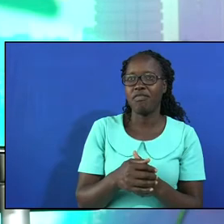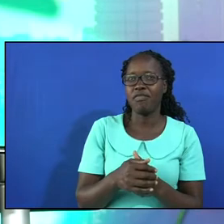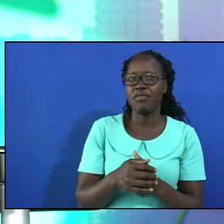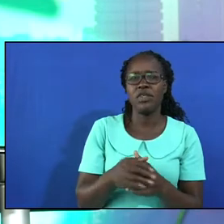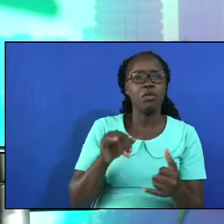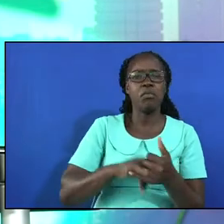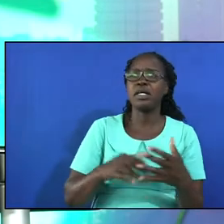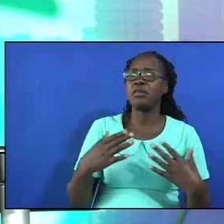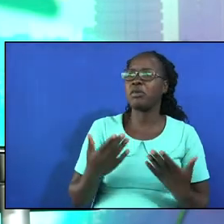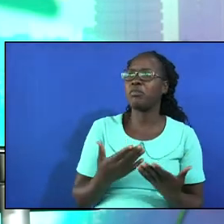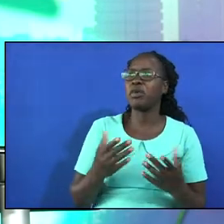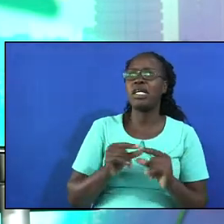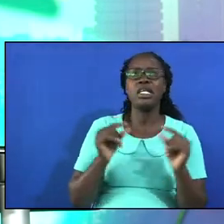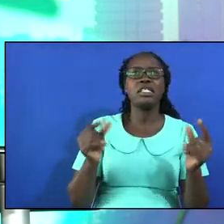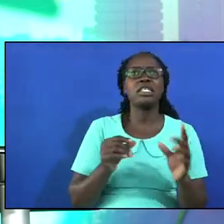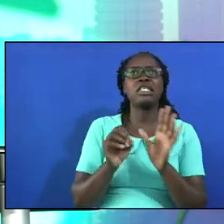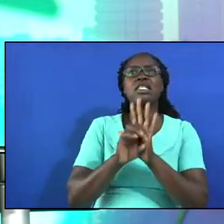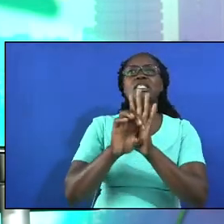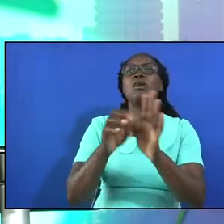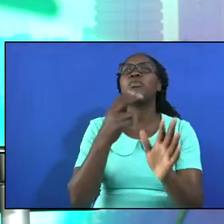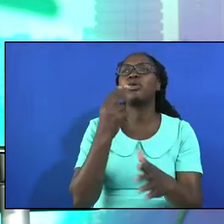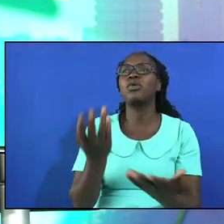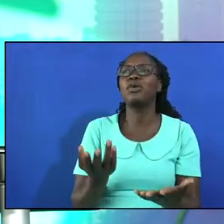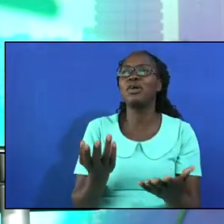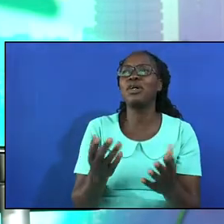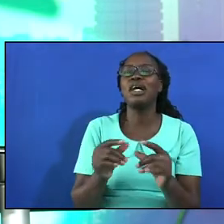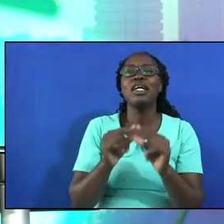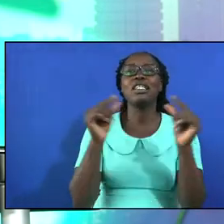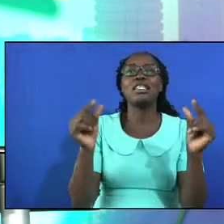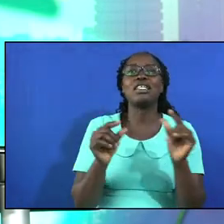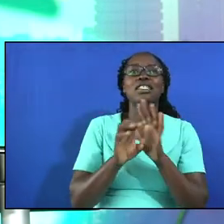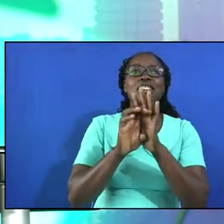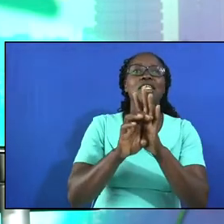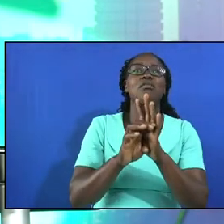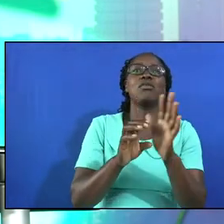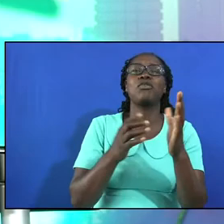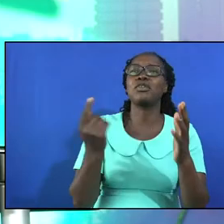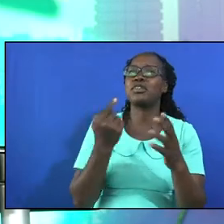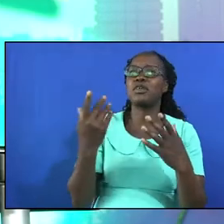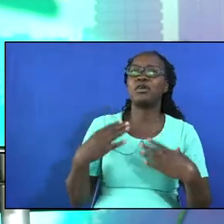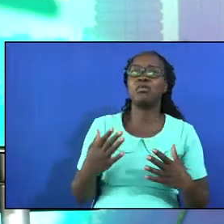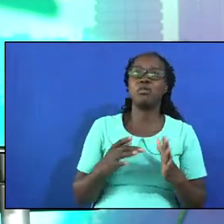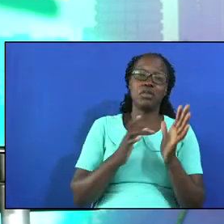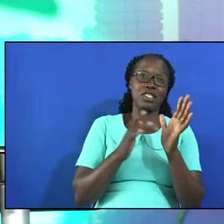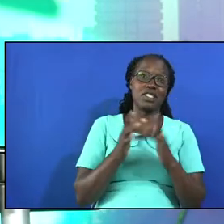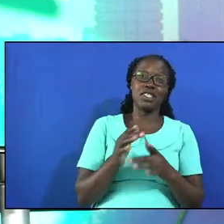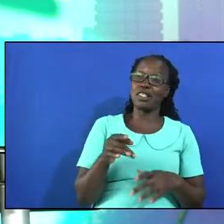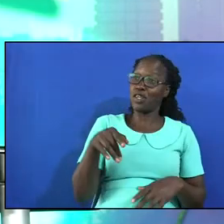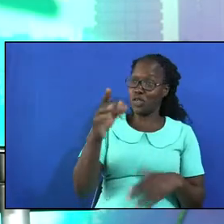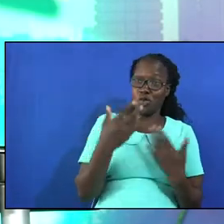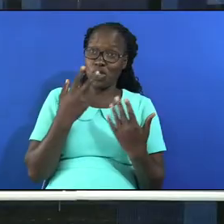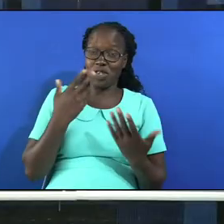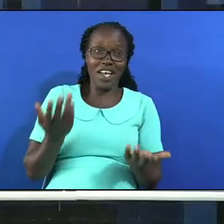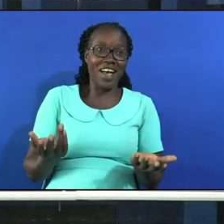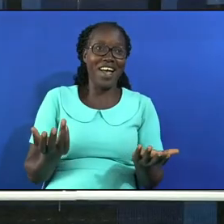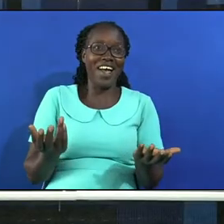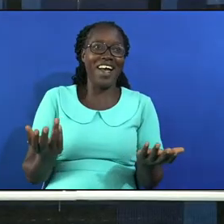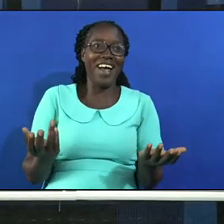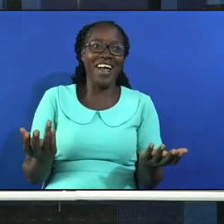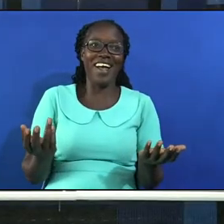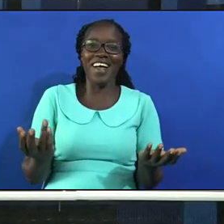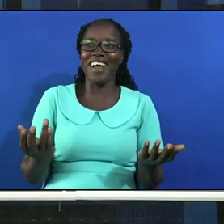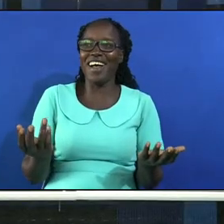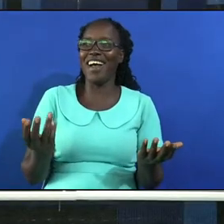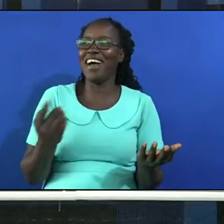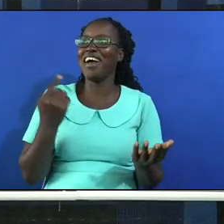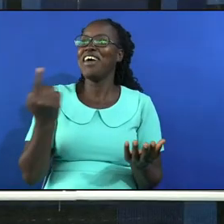You married people, who is your greatest example? Because the greatest example for single people is Jesus. Who is your example, you married people?